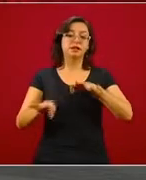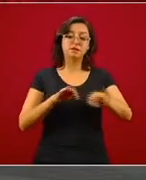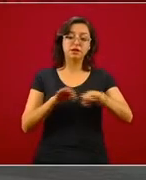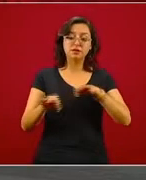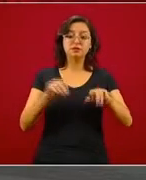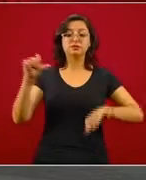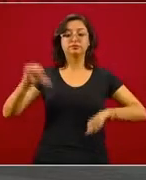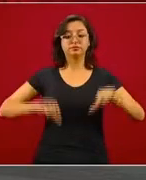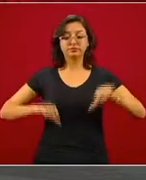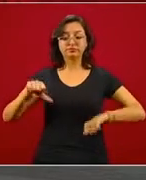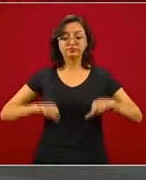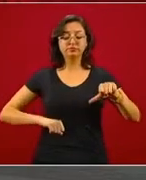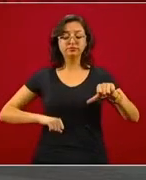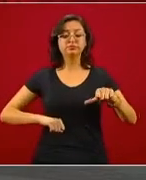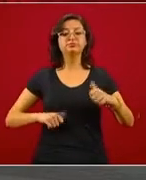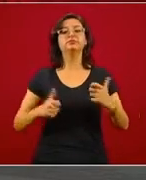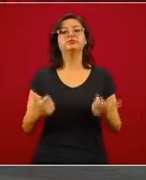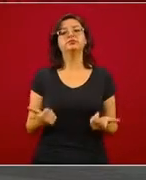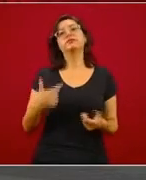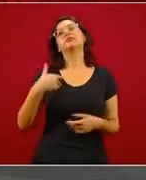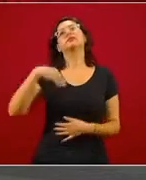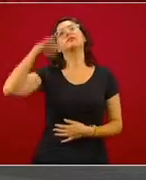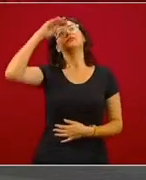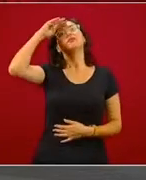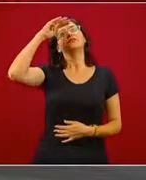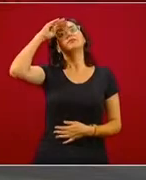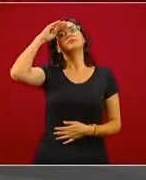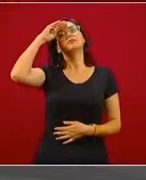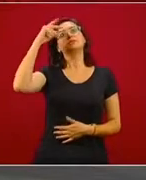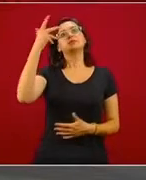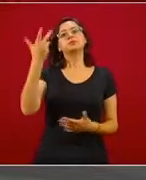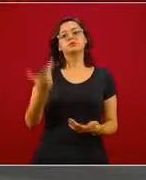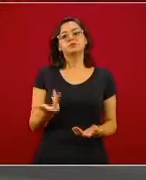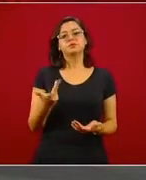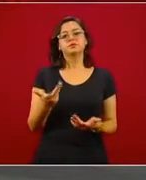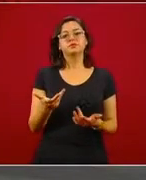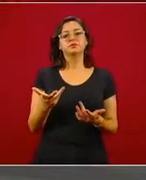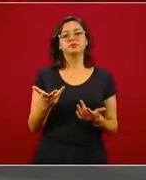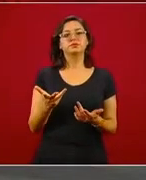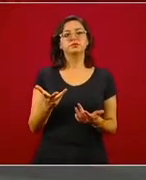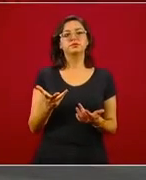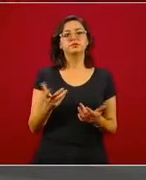I'm glad to be here to talking about reactivating the economy with you.